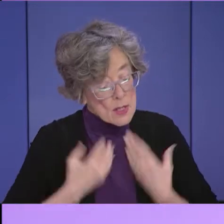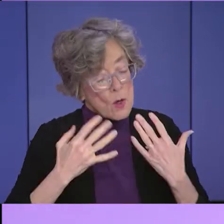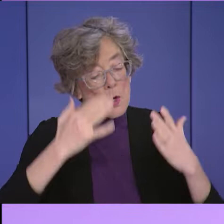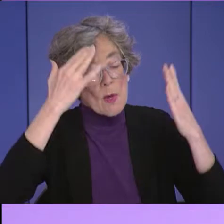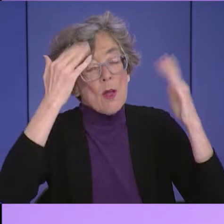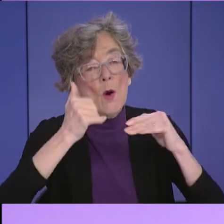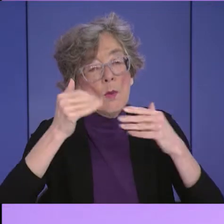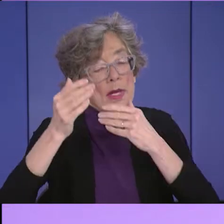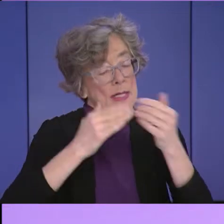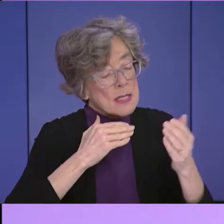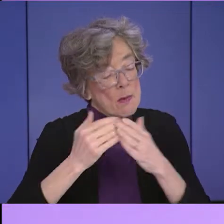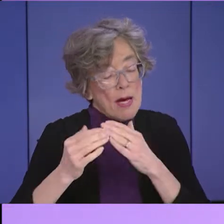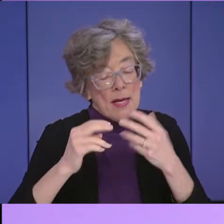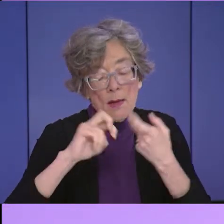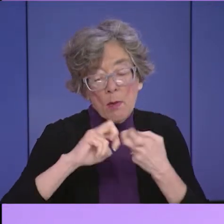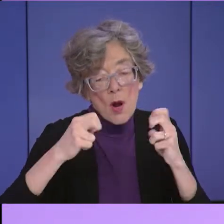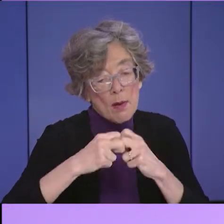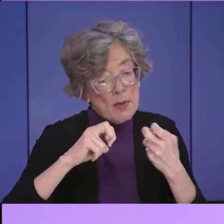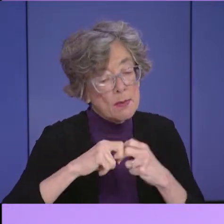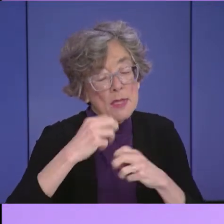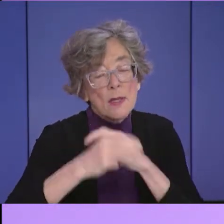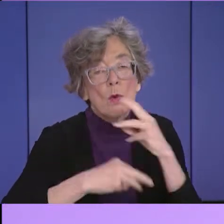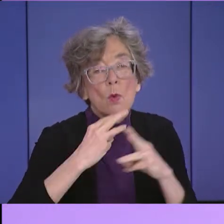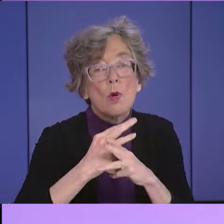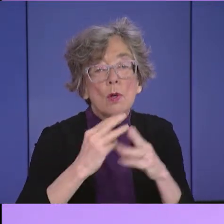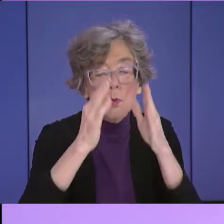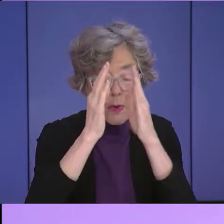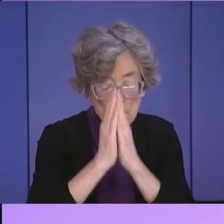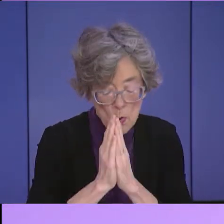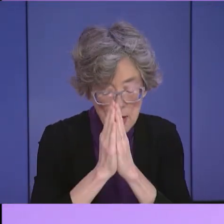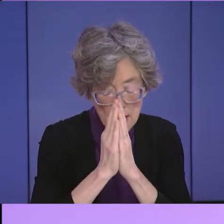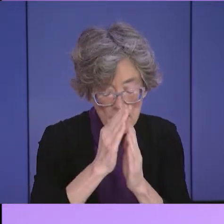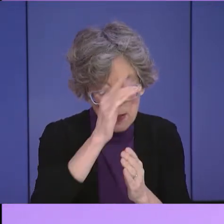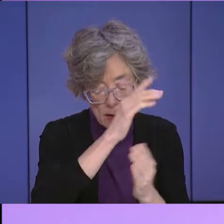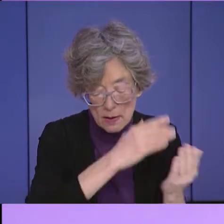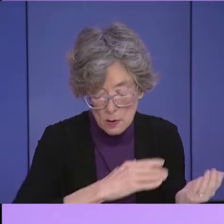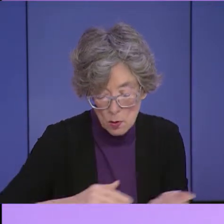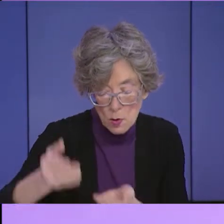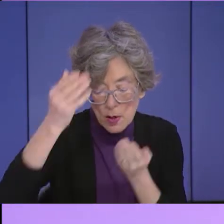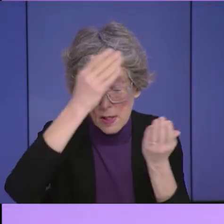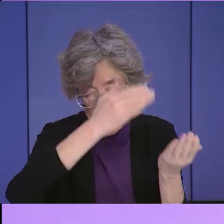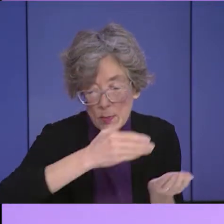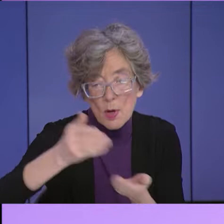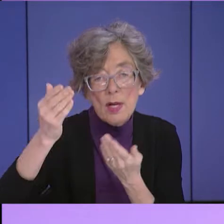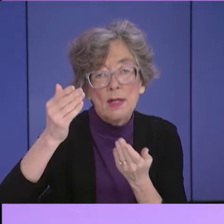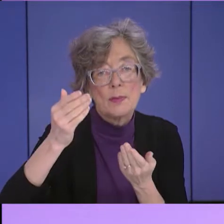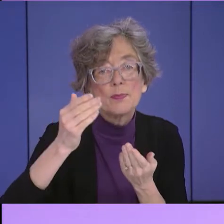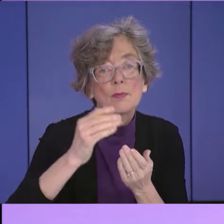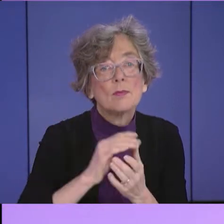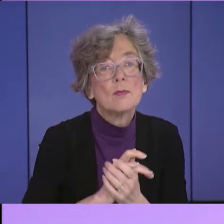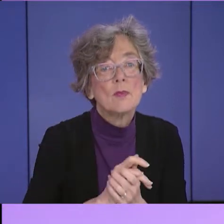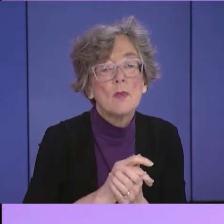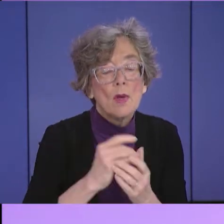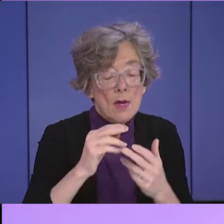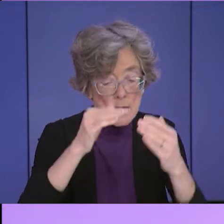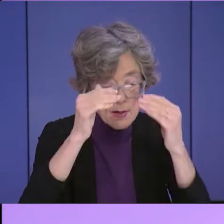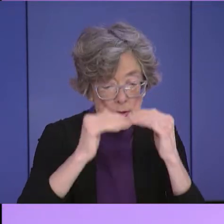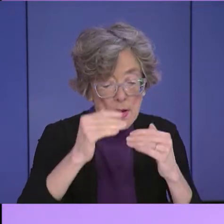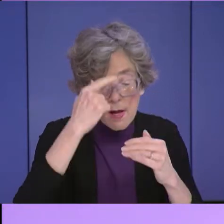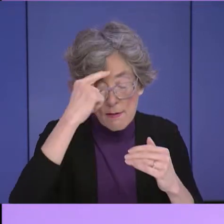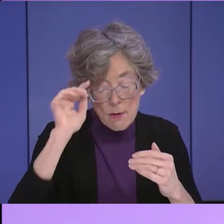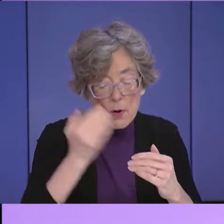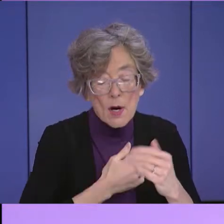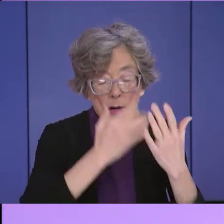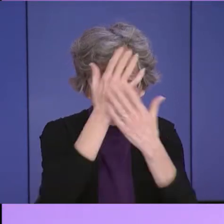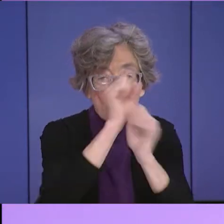hope amidst the many crosses of the world, let us pray to the Lord. Lord, hear our prayer. For our president